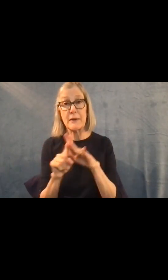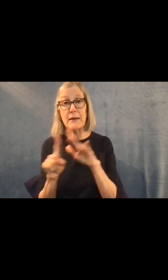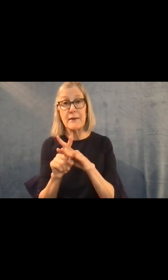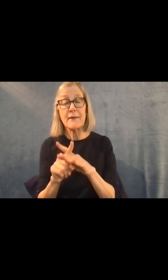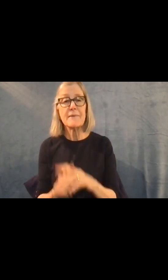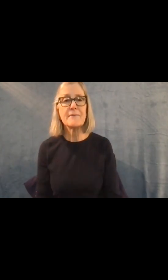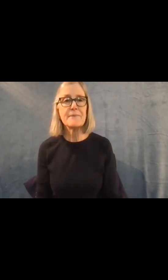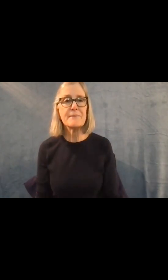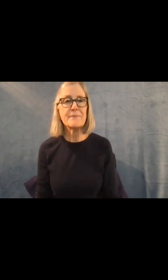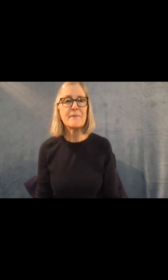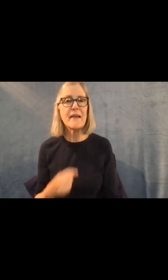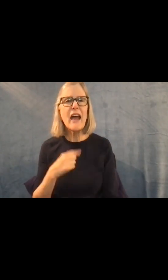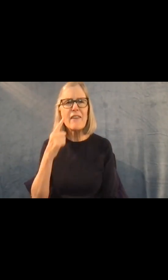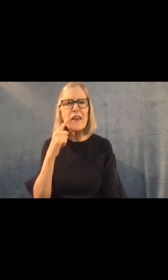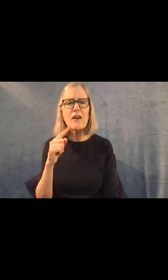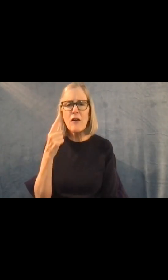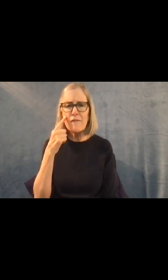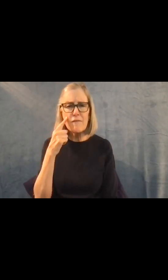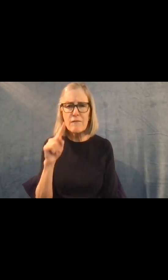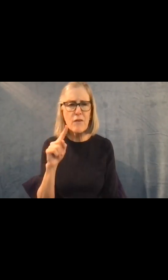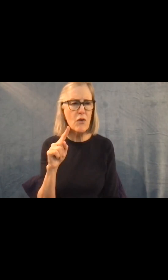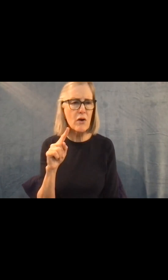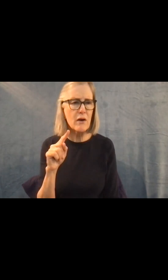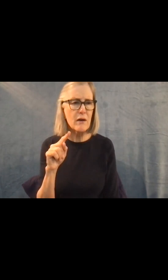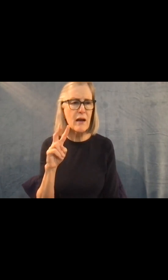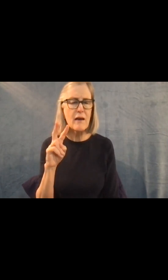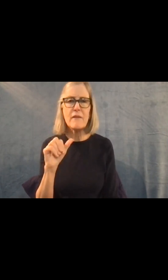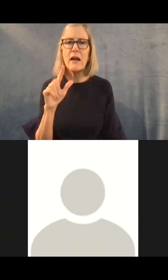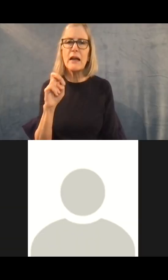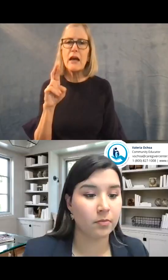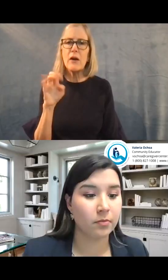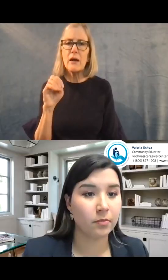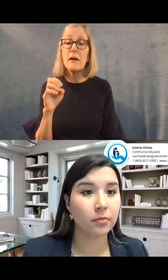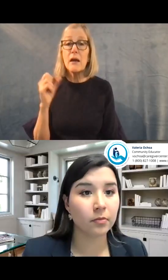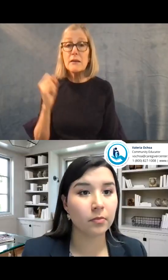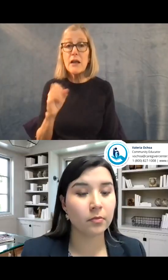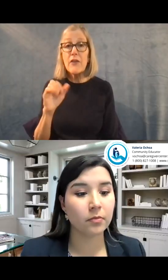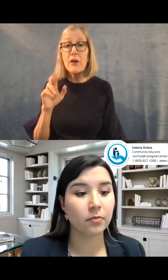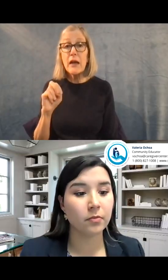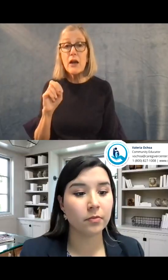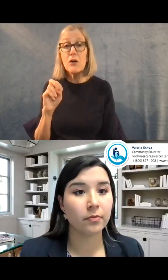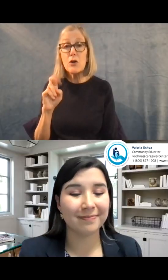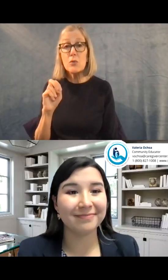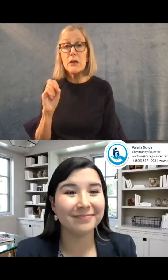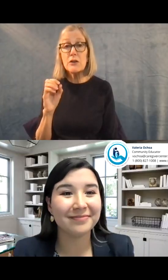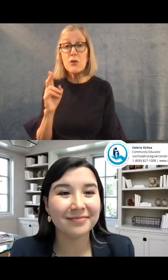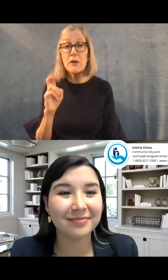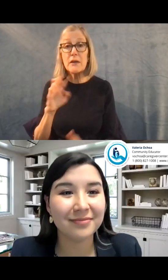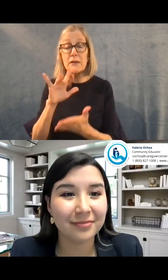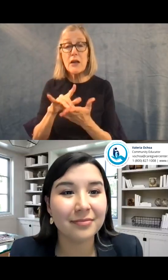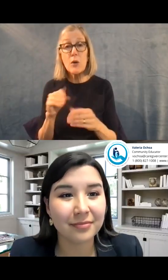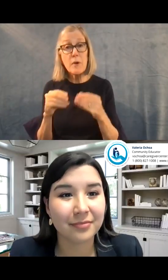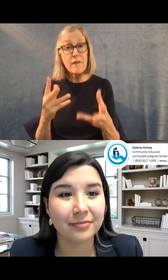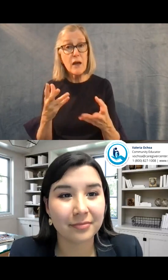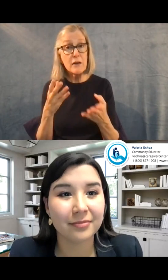this one is for Valeria. Does Southern Caregiver Resource Center offer free respite care all over the state? This individual is in Northern